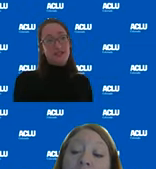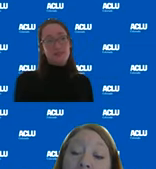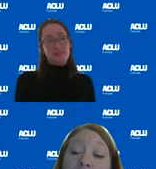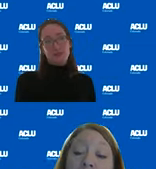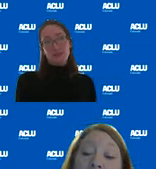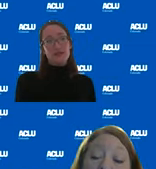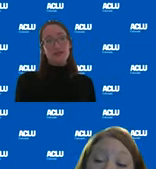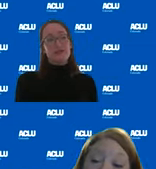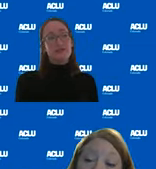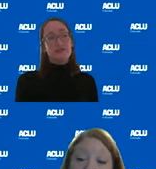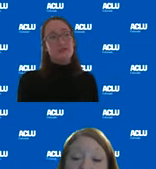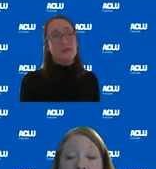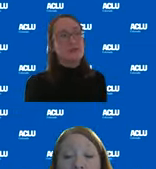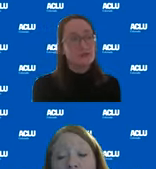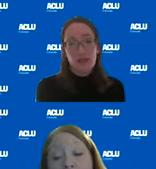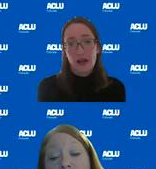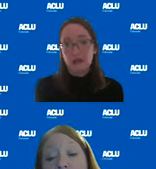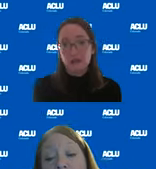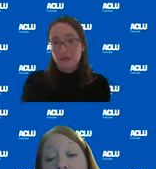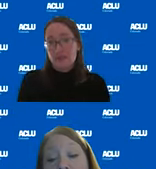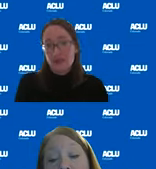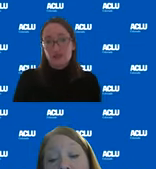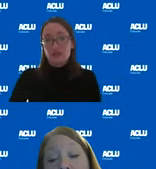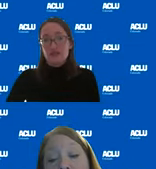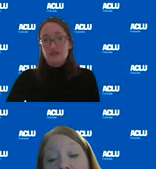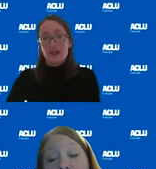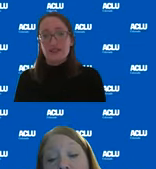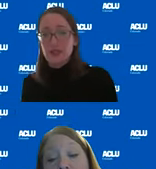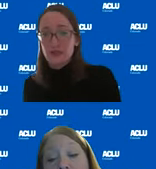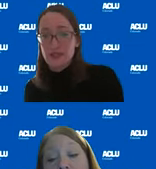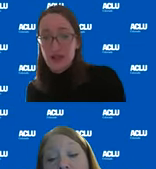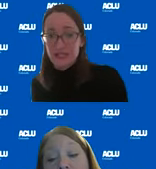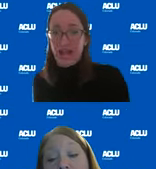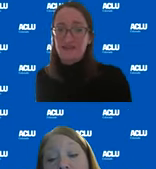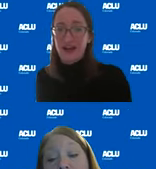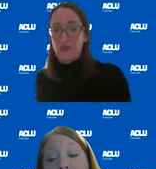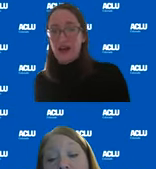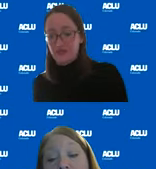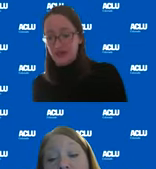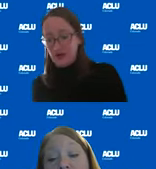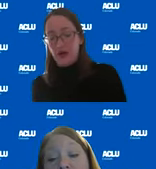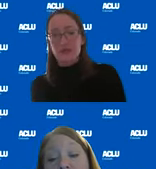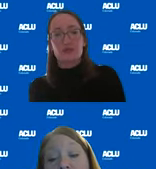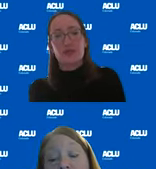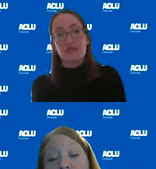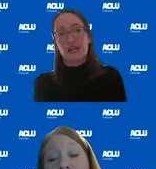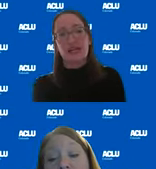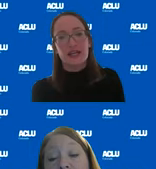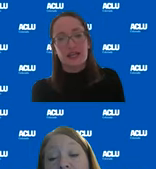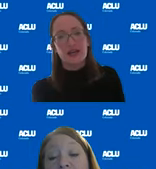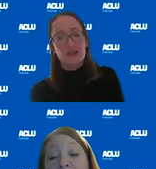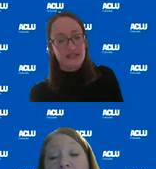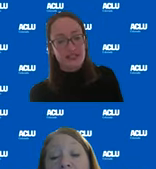any friends with, you know, that I have conservative friends, I would use them to help advocate, or at least when you're advocating